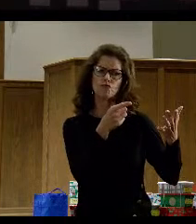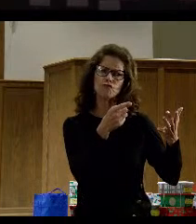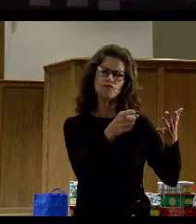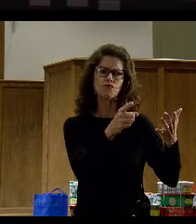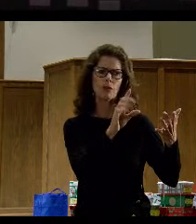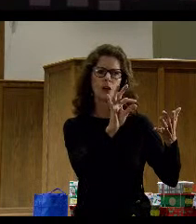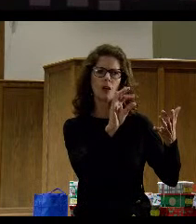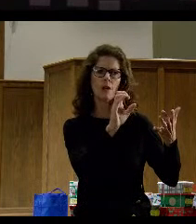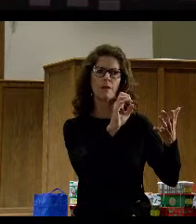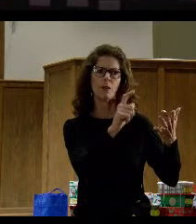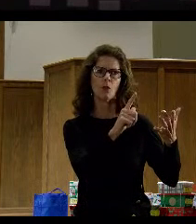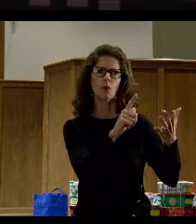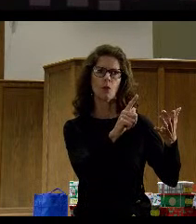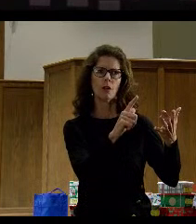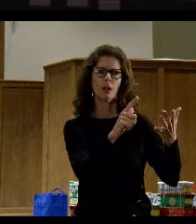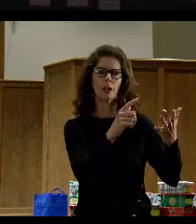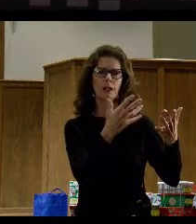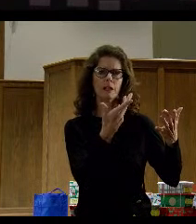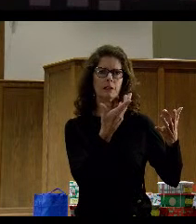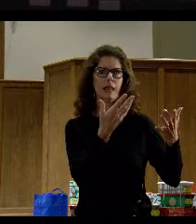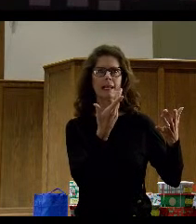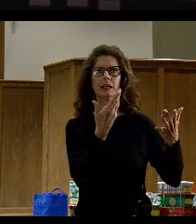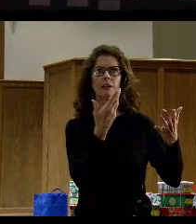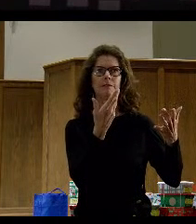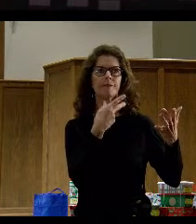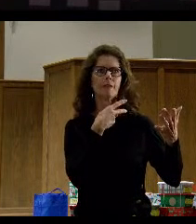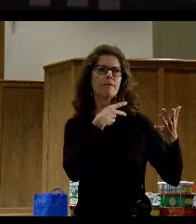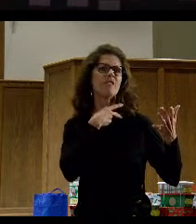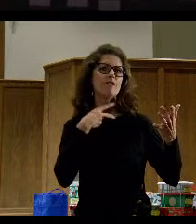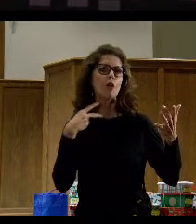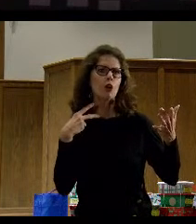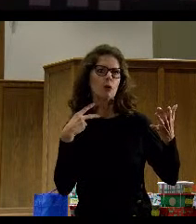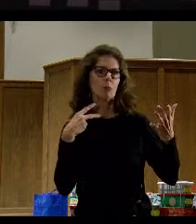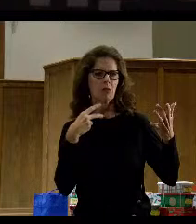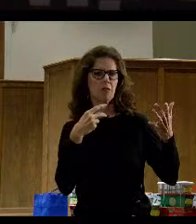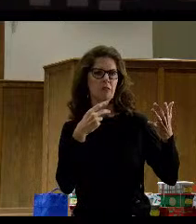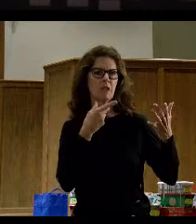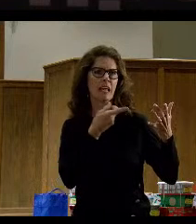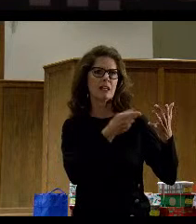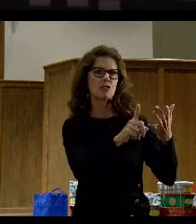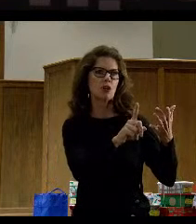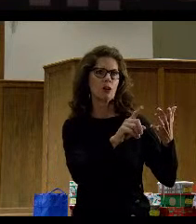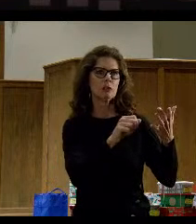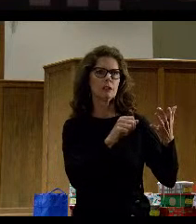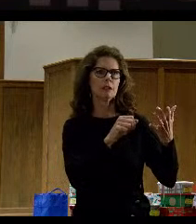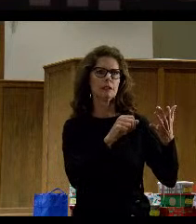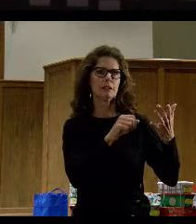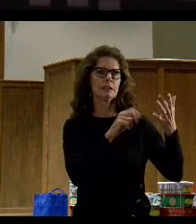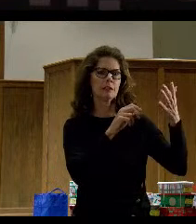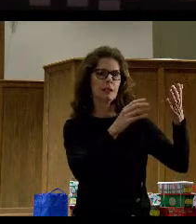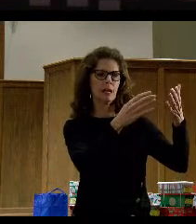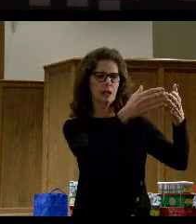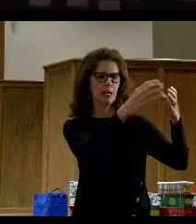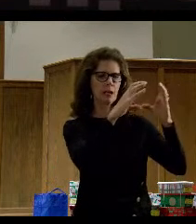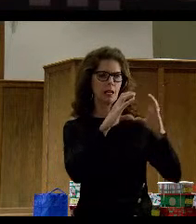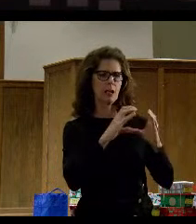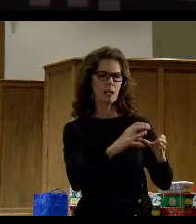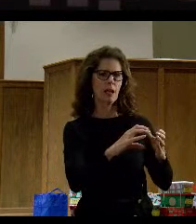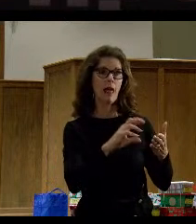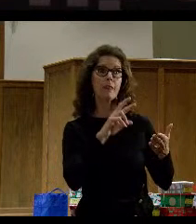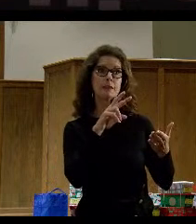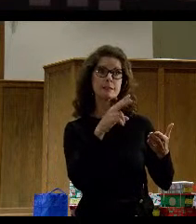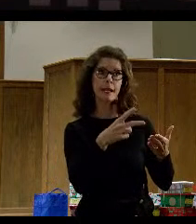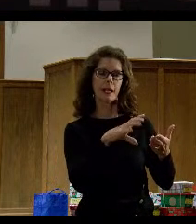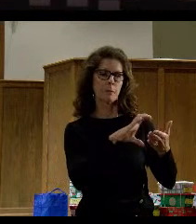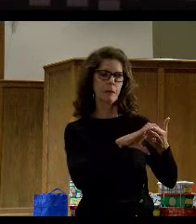primarily through verbal criticism or verbal insult. But in the second paragraph, more the solution, this is what